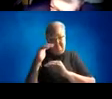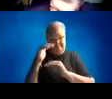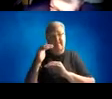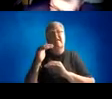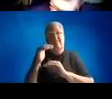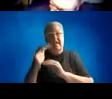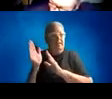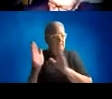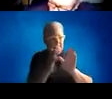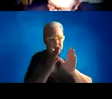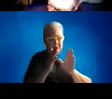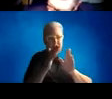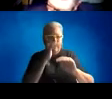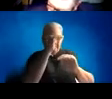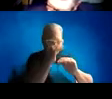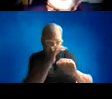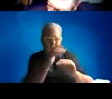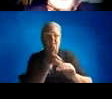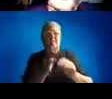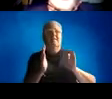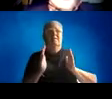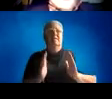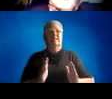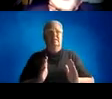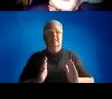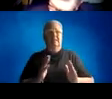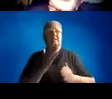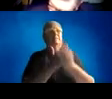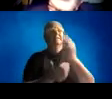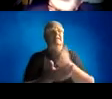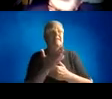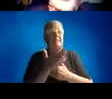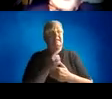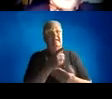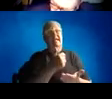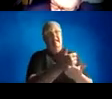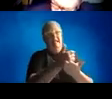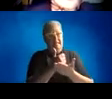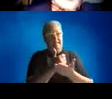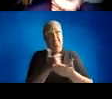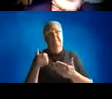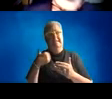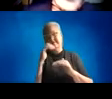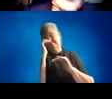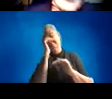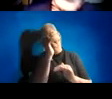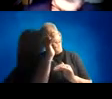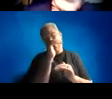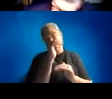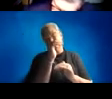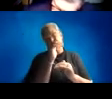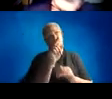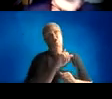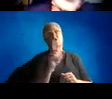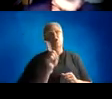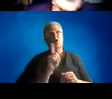physical disabilities. That way, I was able to capture a particular sex as opposed to trying to impose